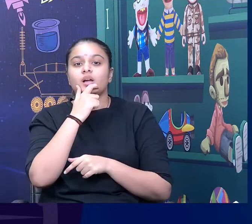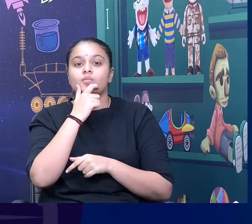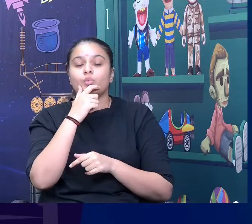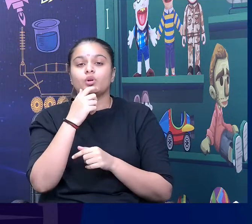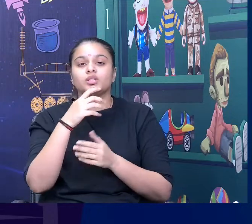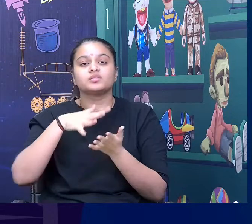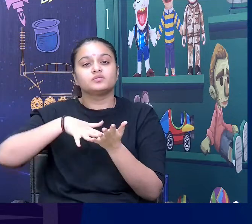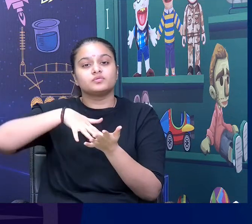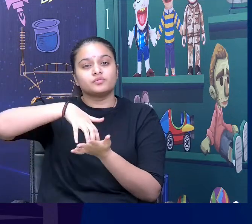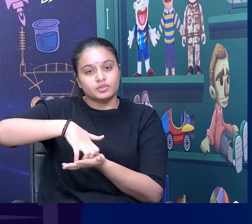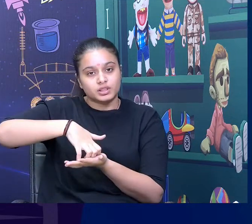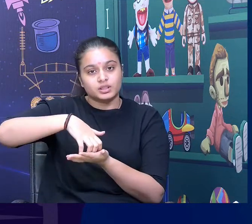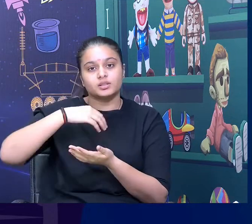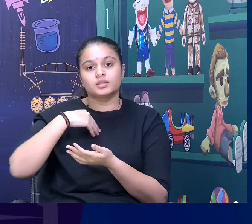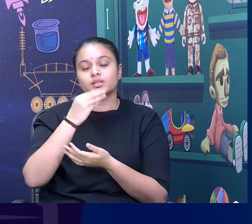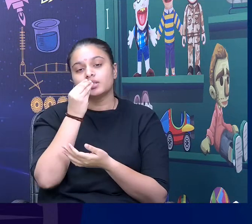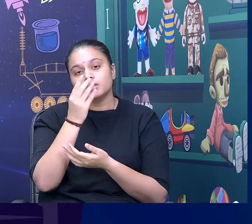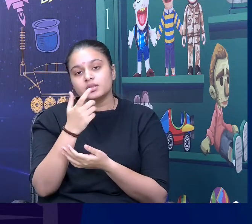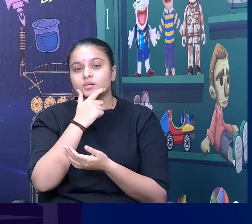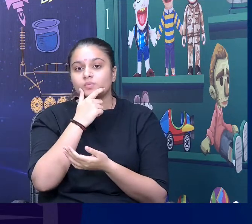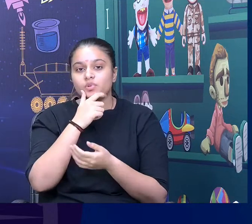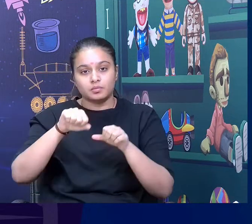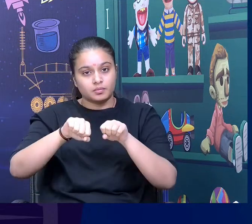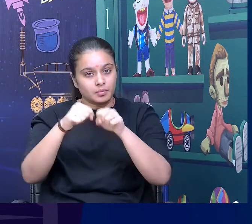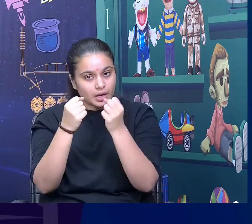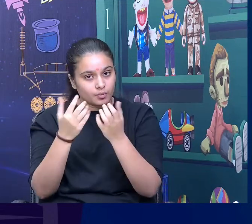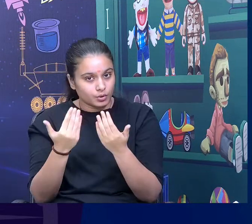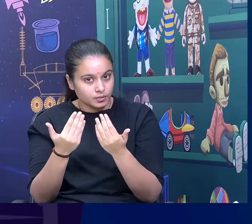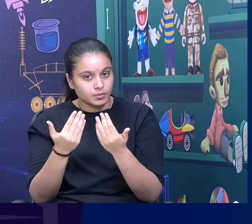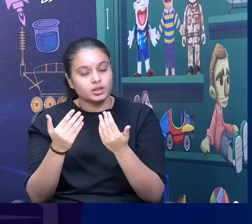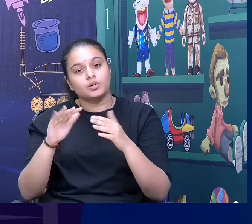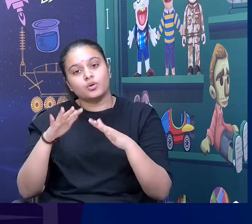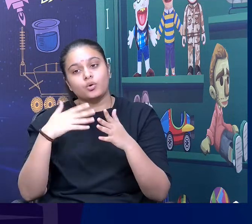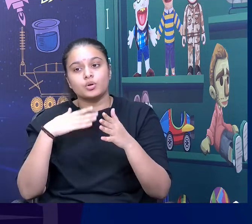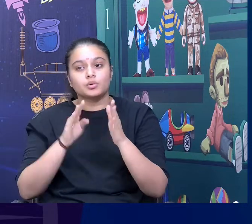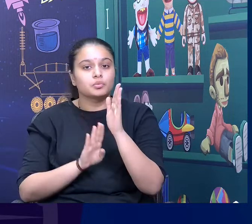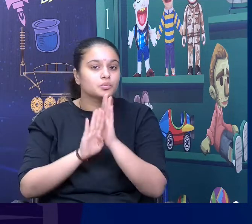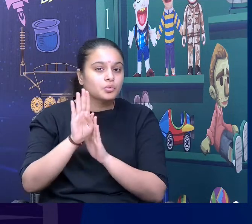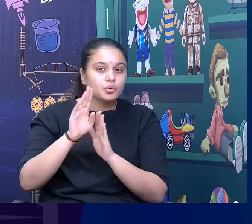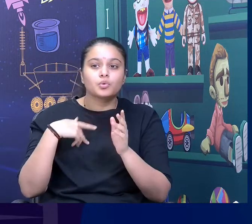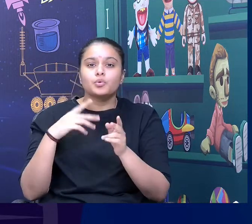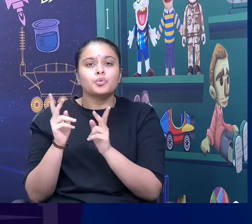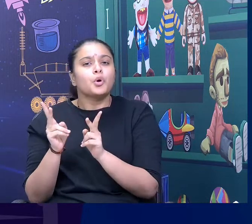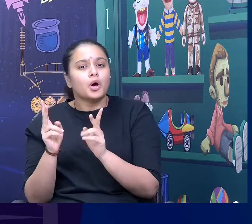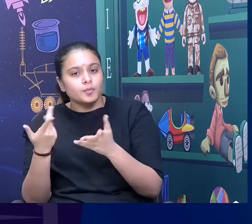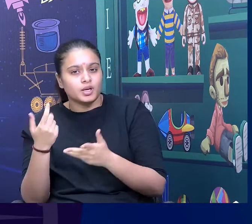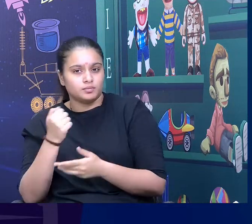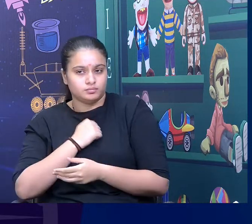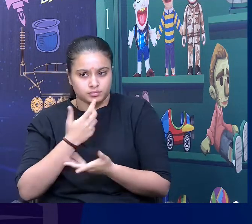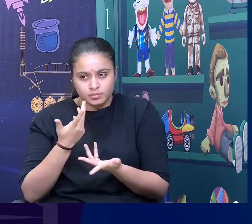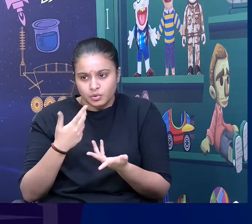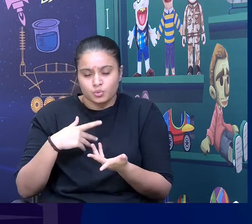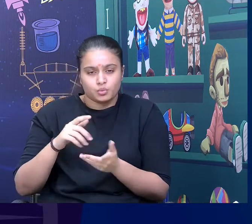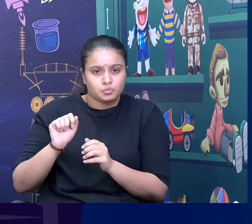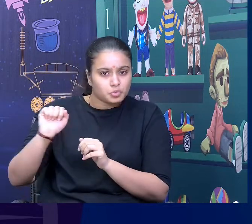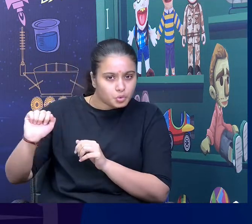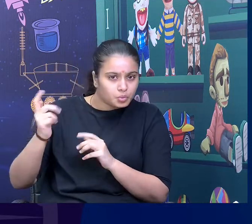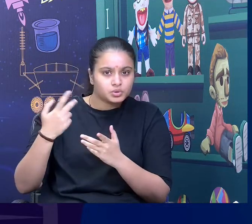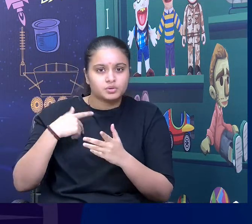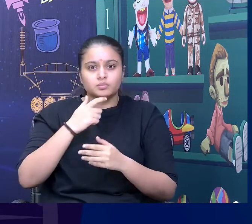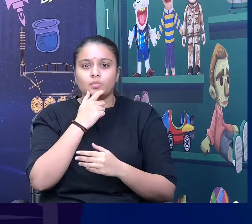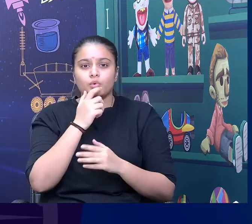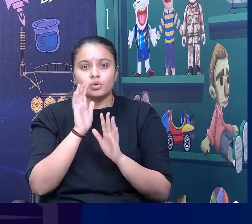bones. The bones can easily break. They do not grow like normal bones, like you are, like I am. So, what